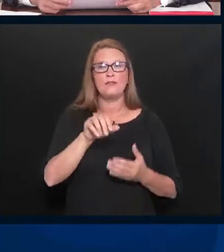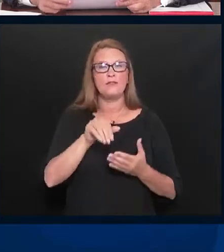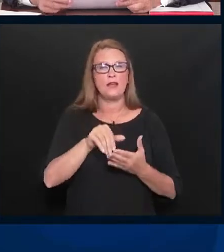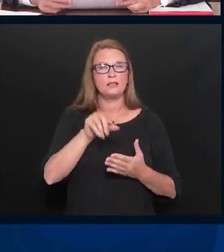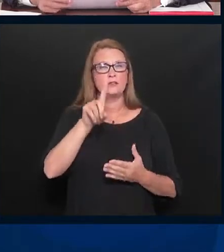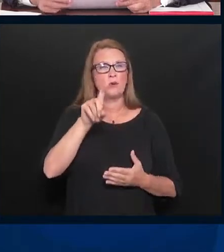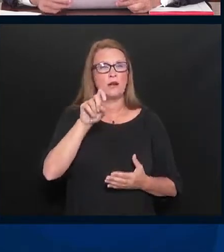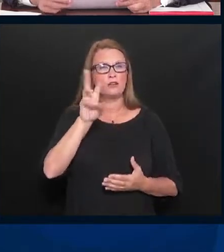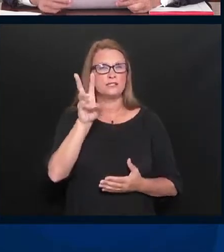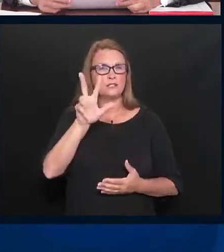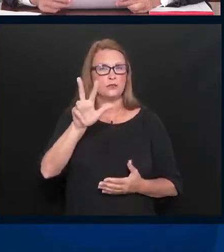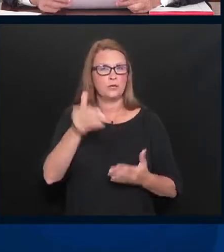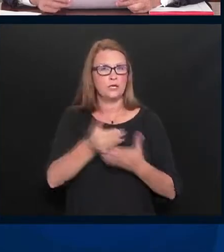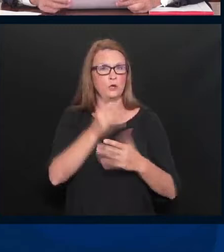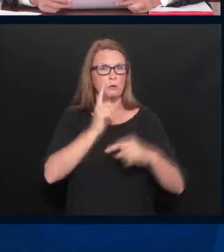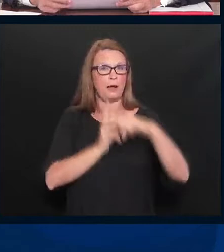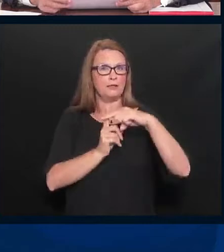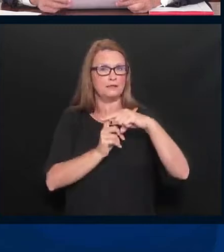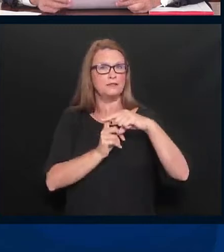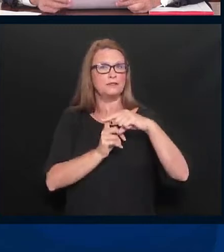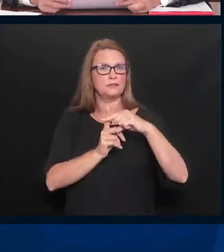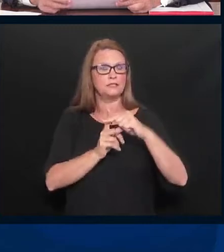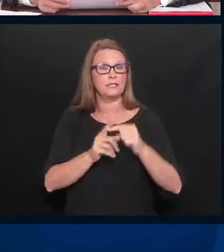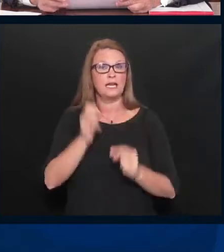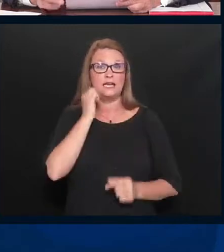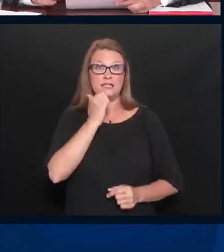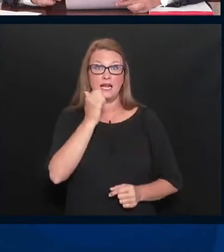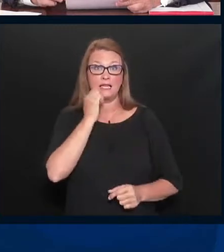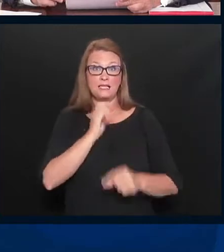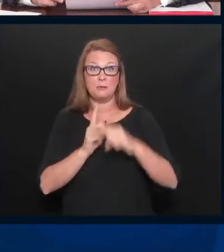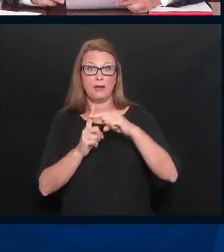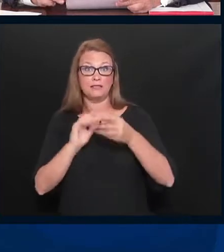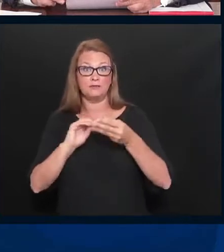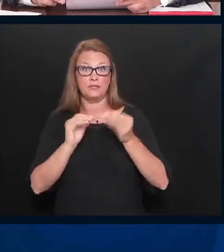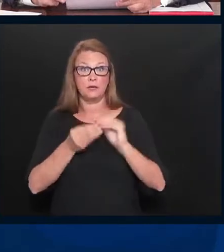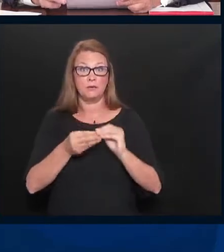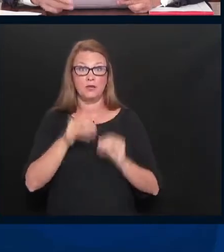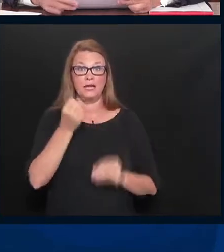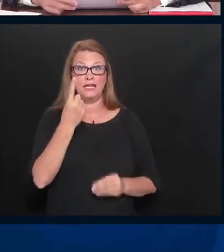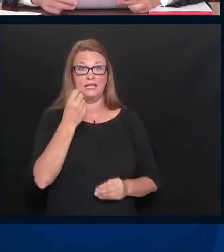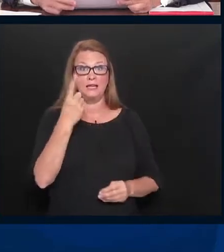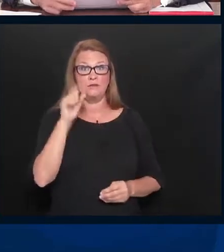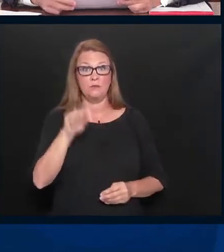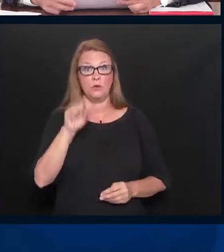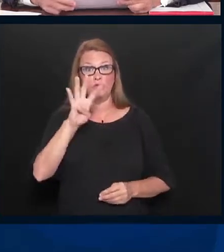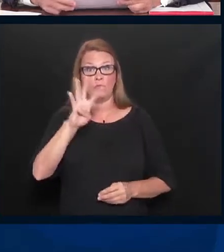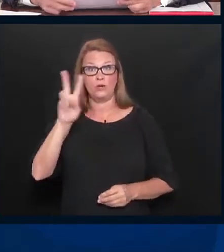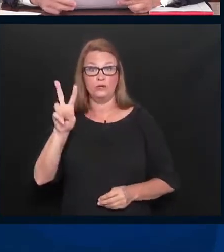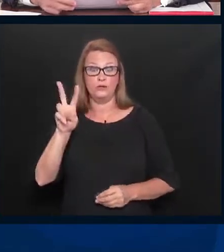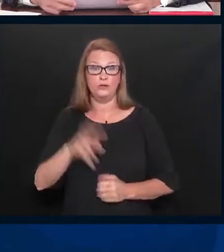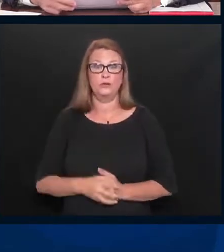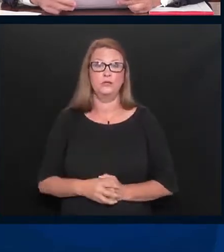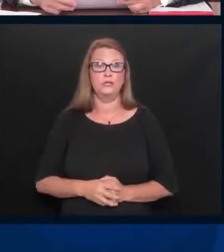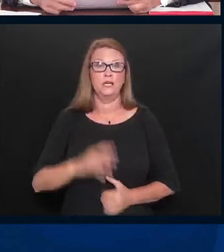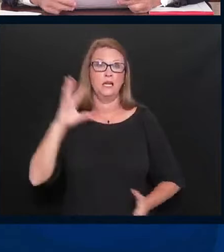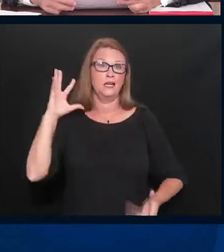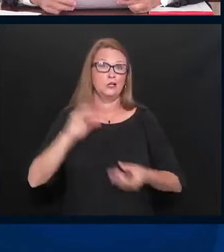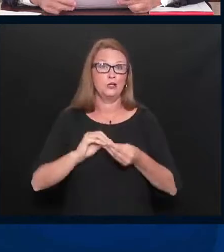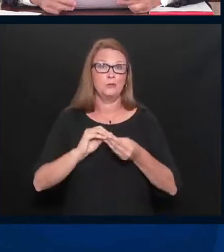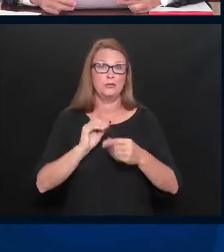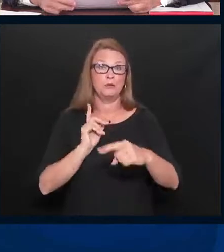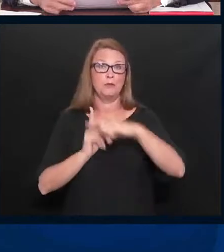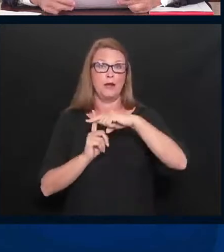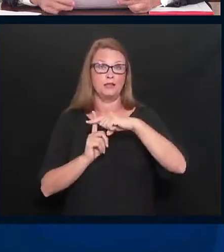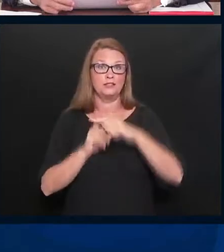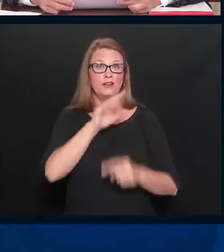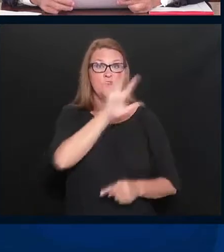new positive cases. Our daily positivity rate's at 11.42. Our cumulative positive is